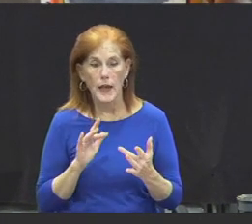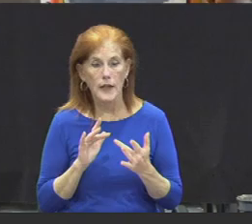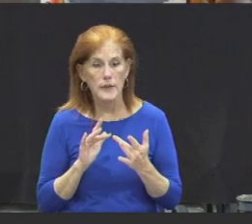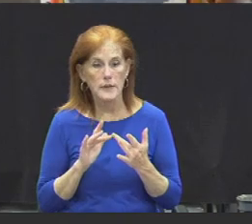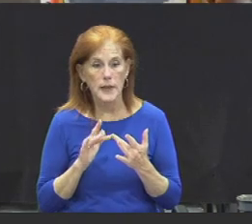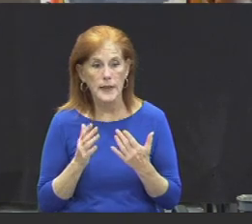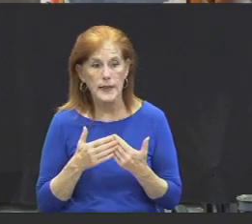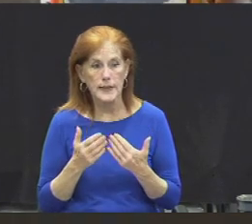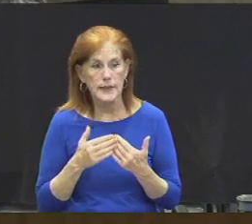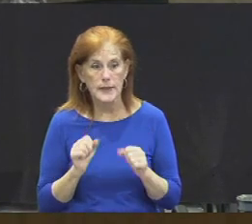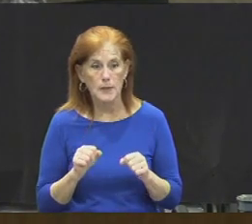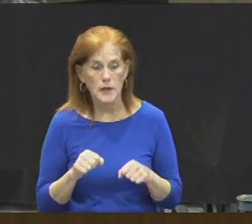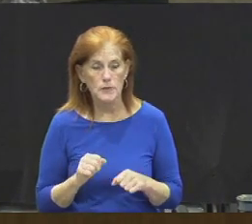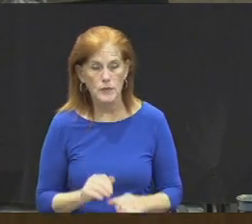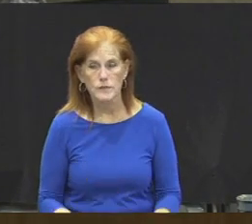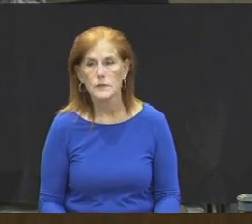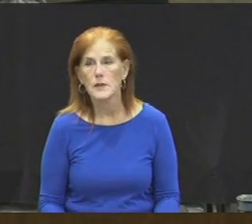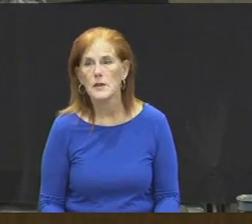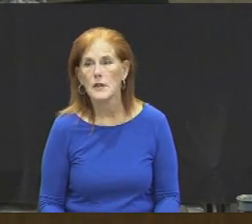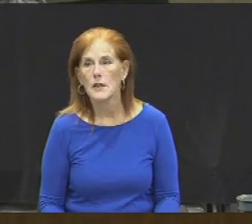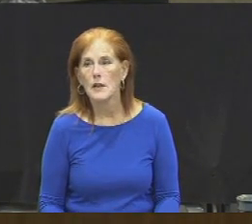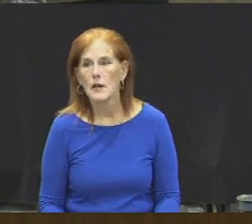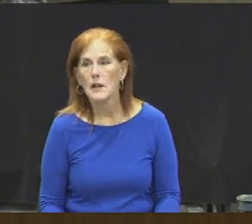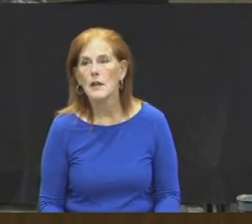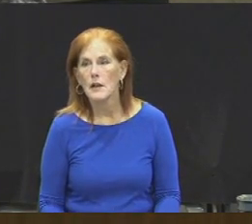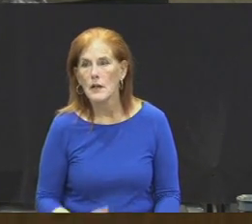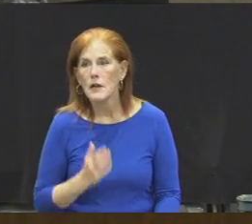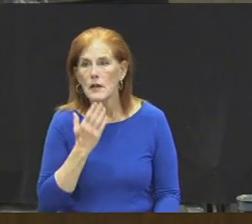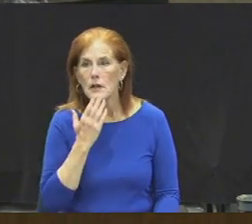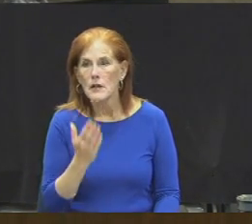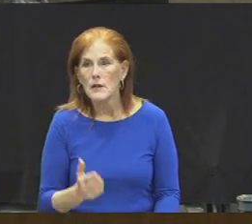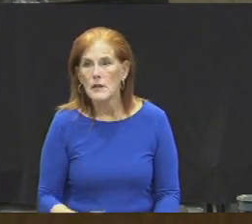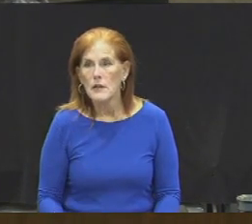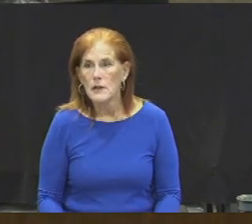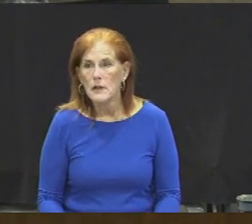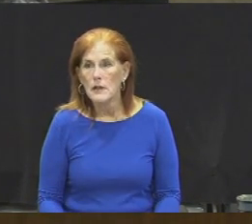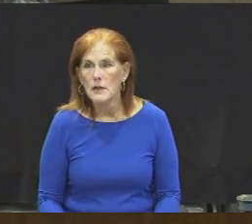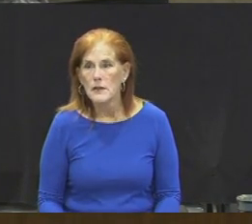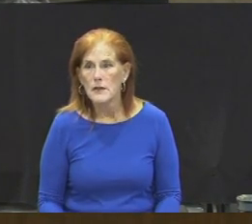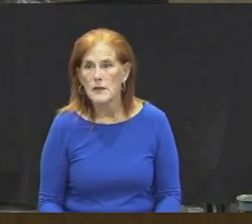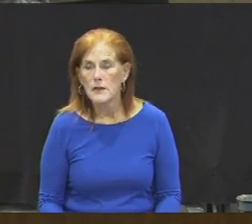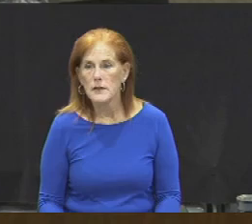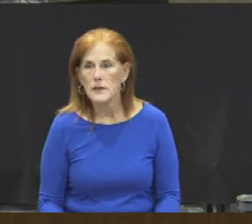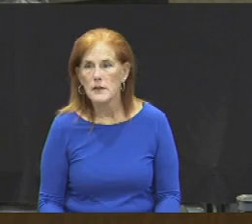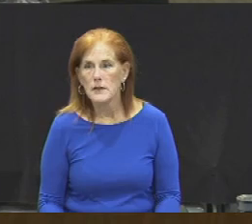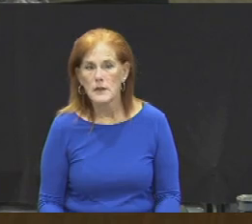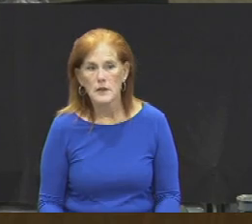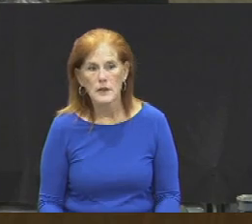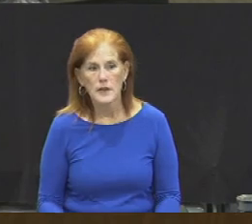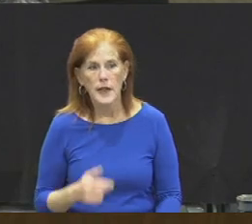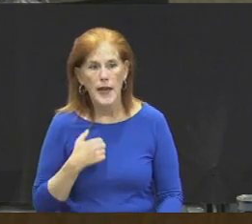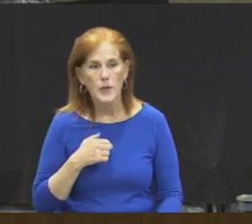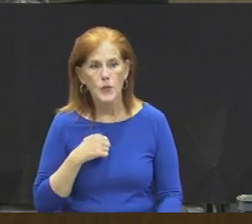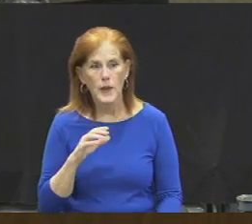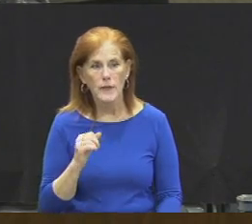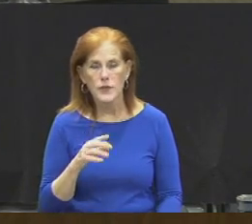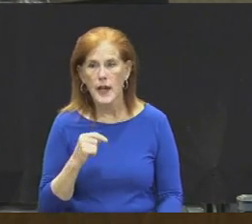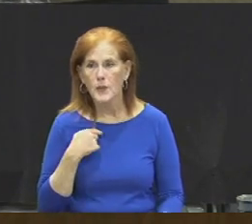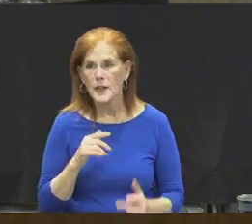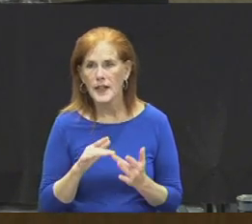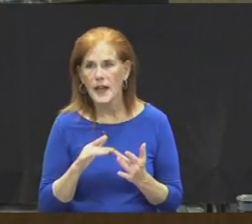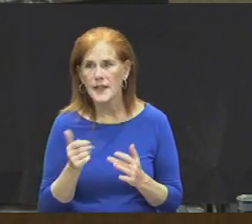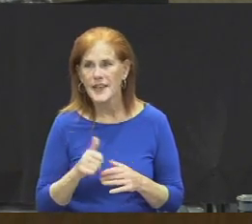need. That's outstanding. We really appreciate that. Yeah. And we have cats, so we can get a hold of